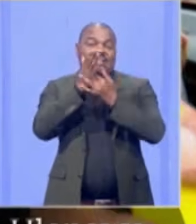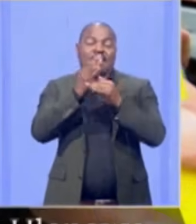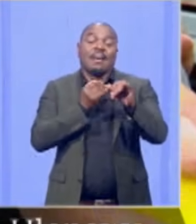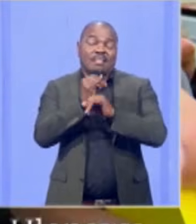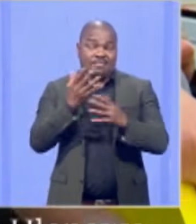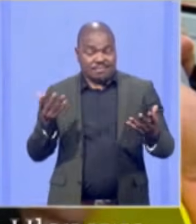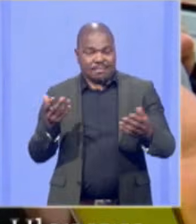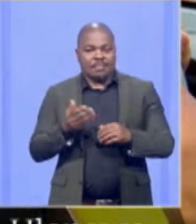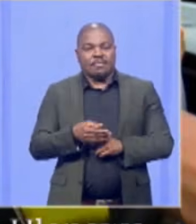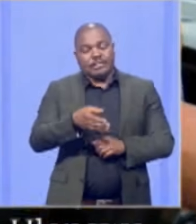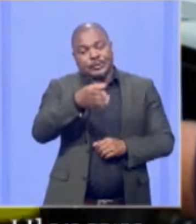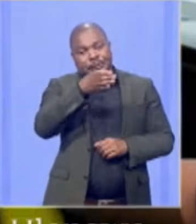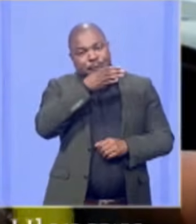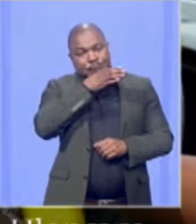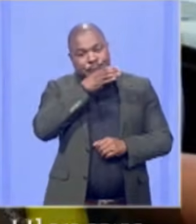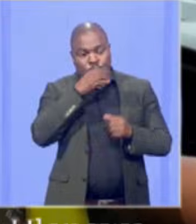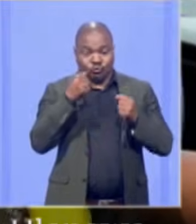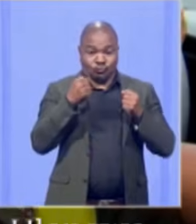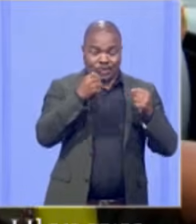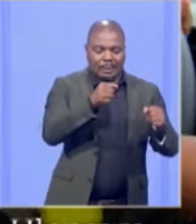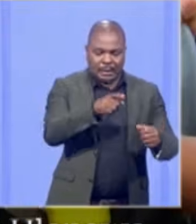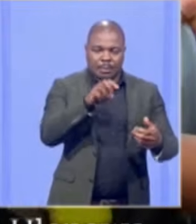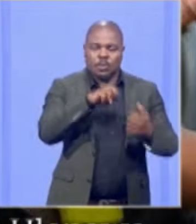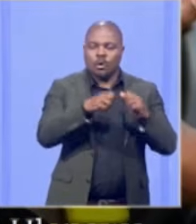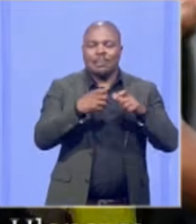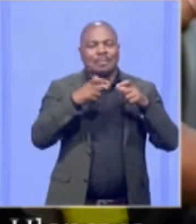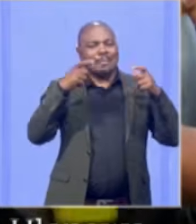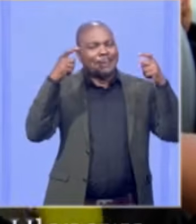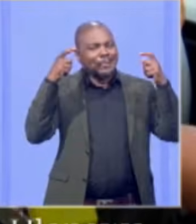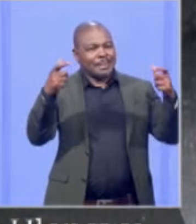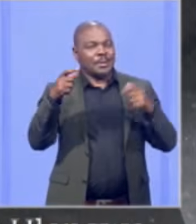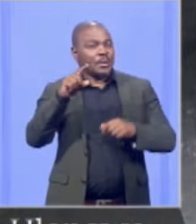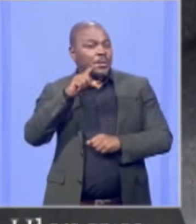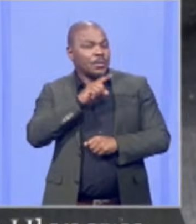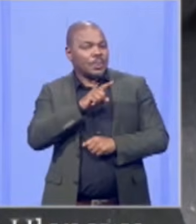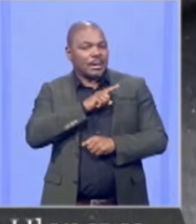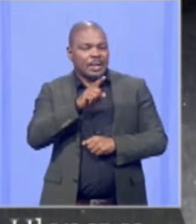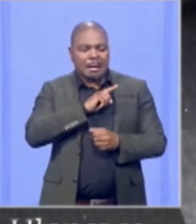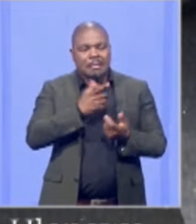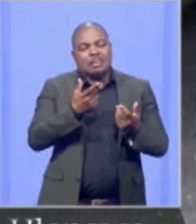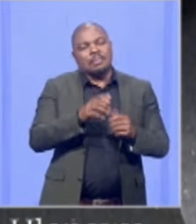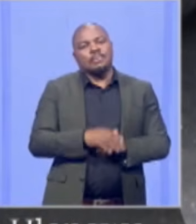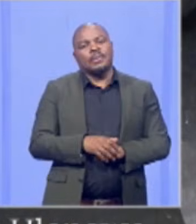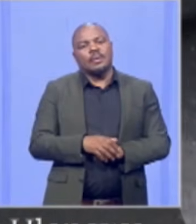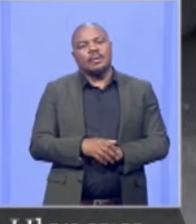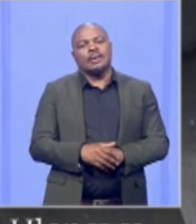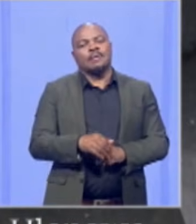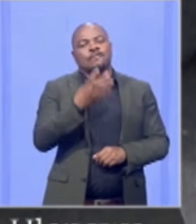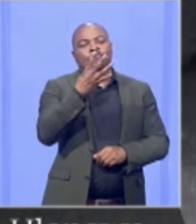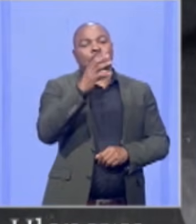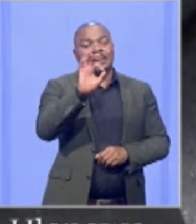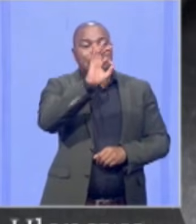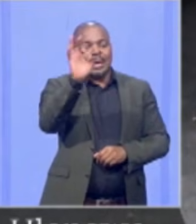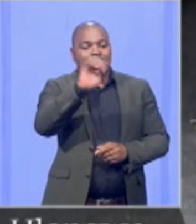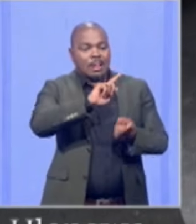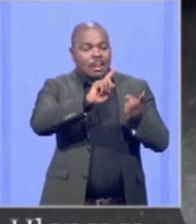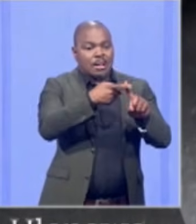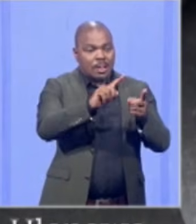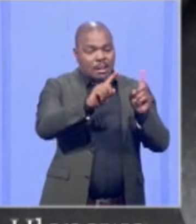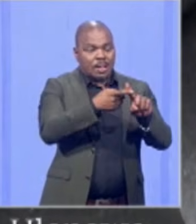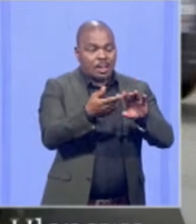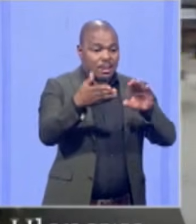kgweetsa o itshietse nnotagi ke e nngwe ya tlhobaboroko ka ntlha ya fa e le sebaka sa diperesente di le 40 tsa dikotsi tse di